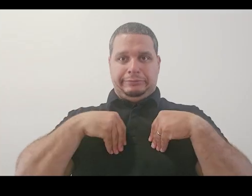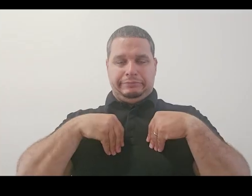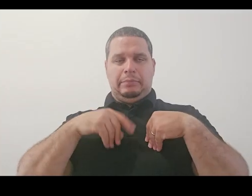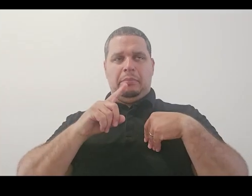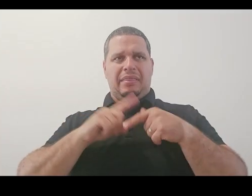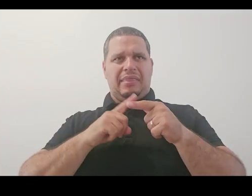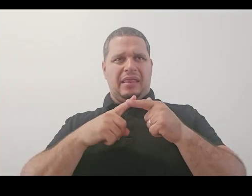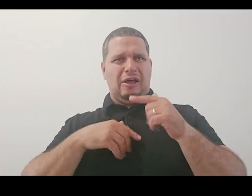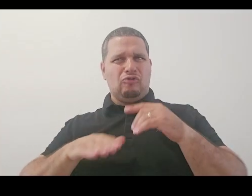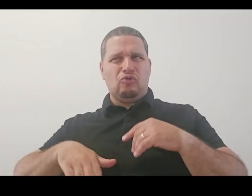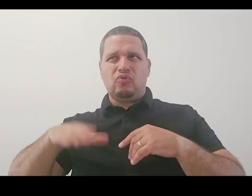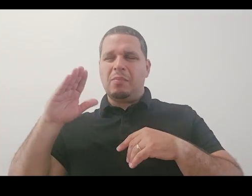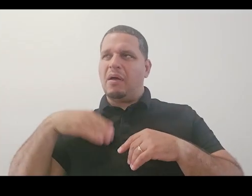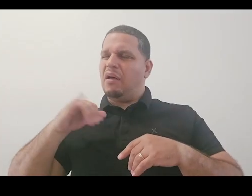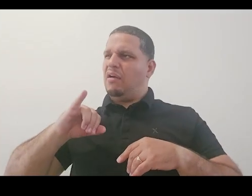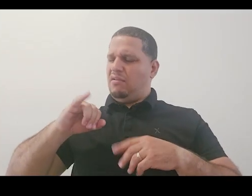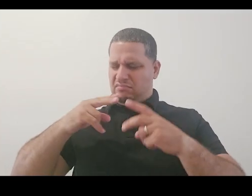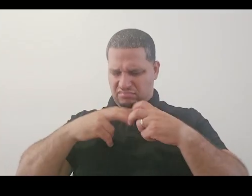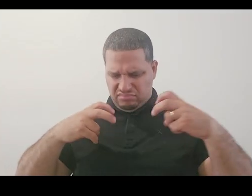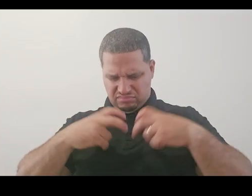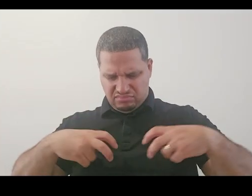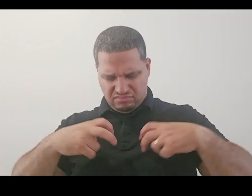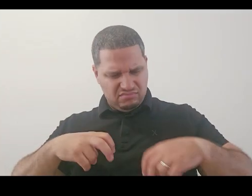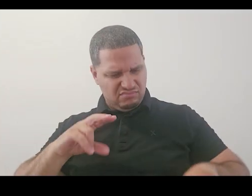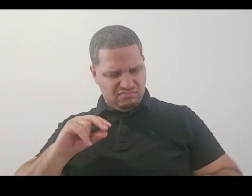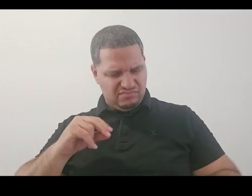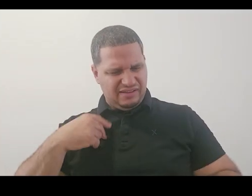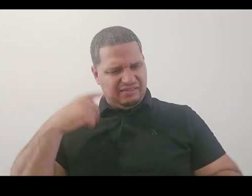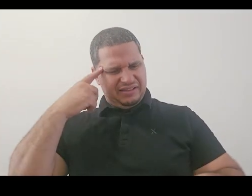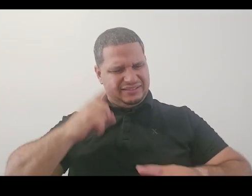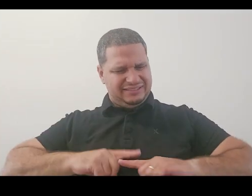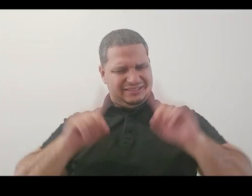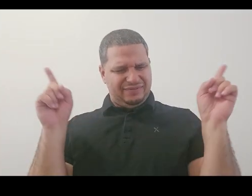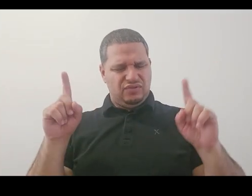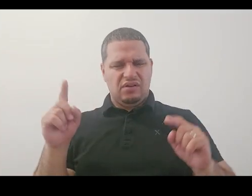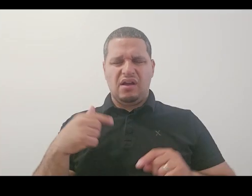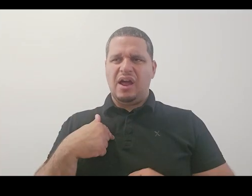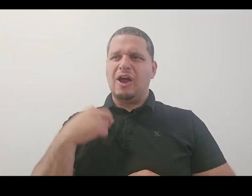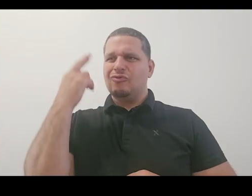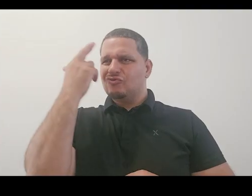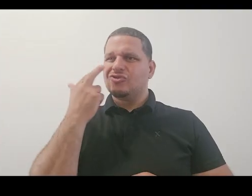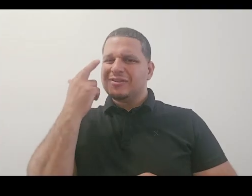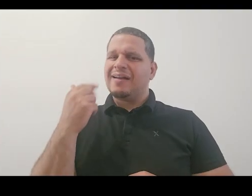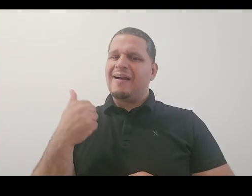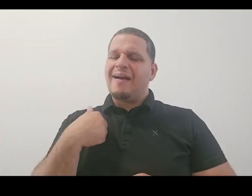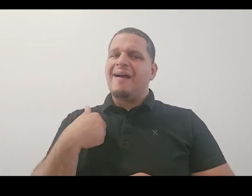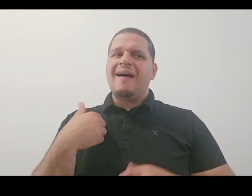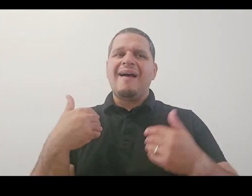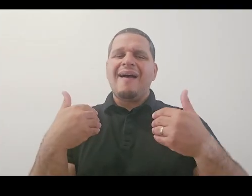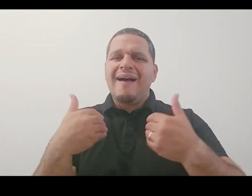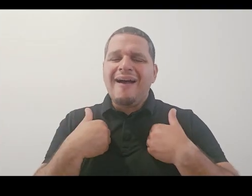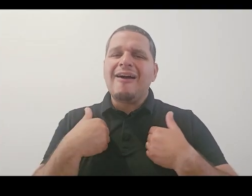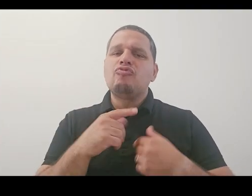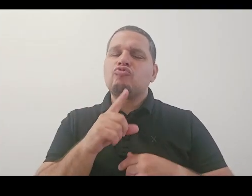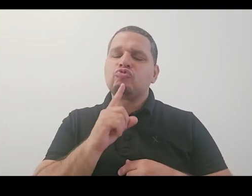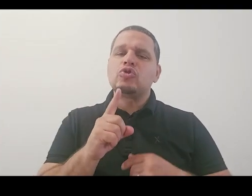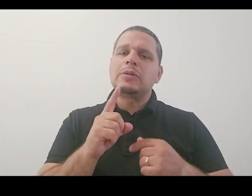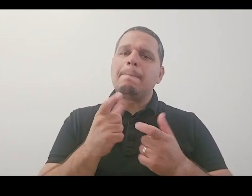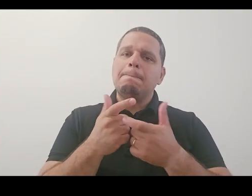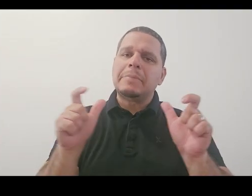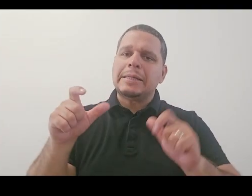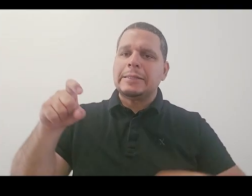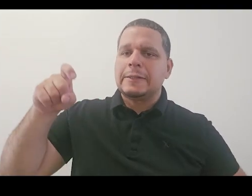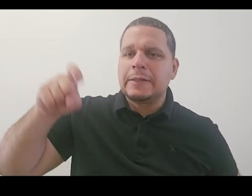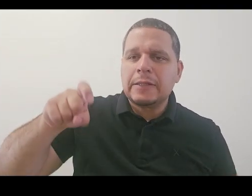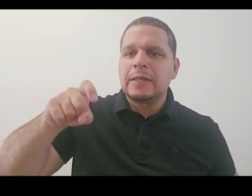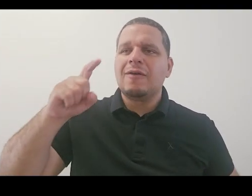and maybe got some more sense about me, I suddenly realized that I had this desperate, almost hunger